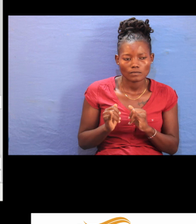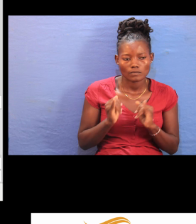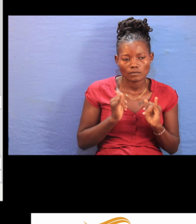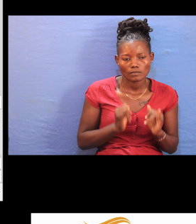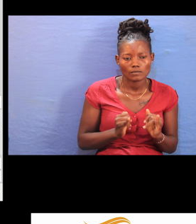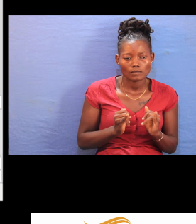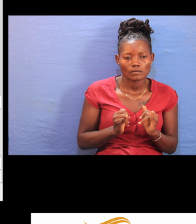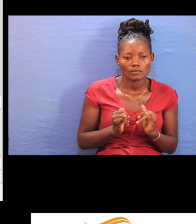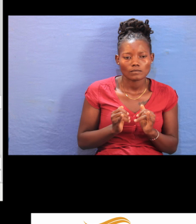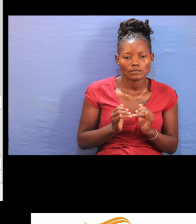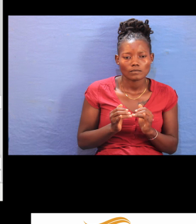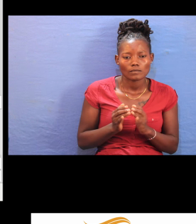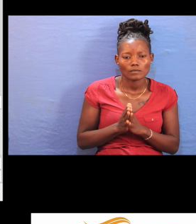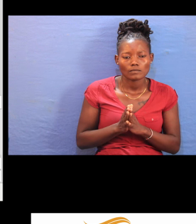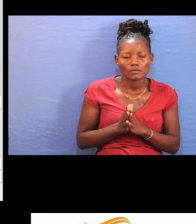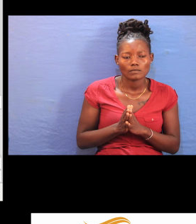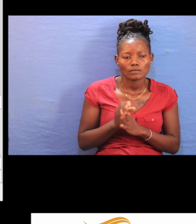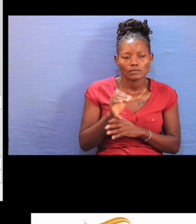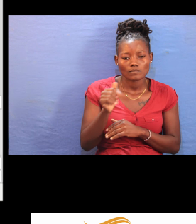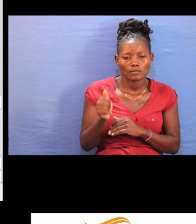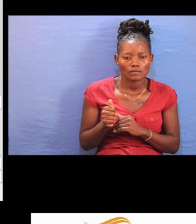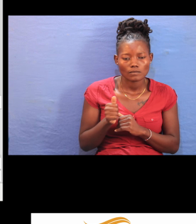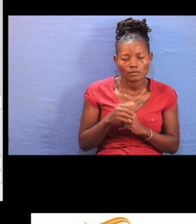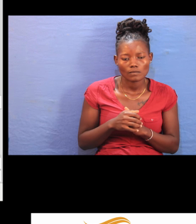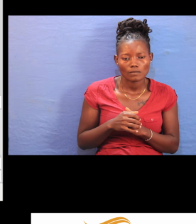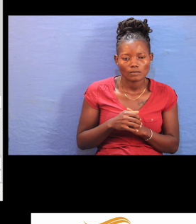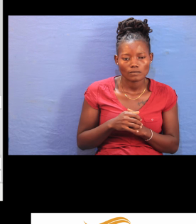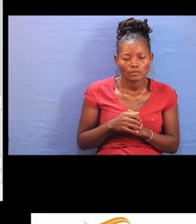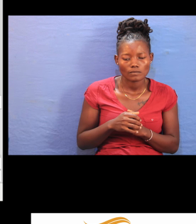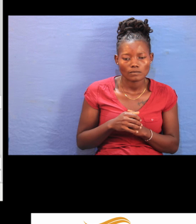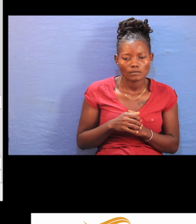2 repetitions, 1 repetition, not just one.